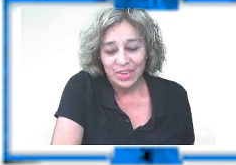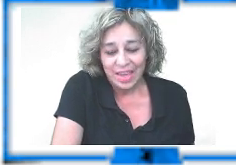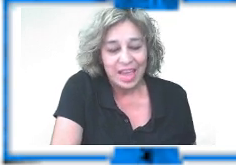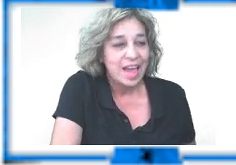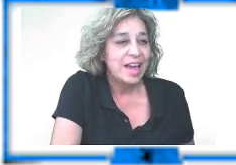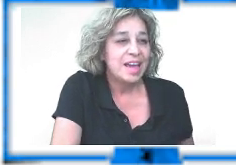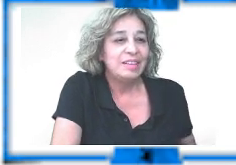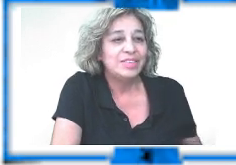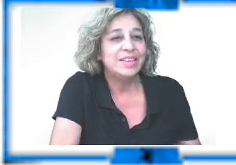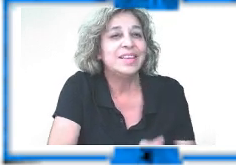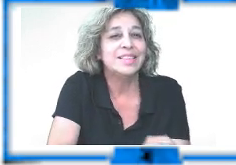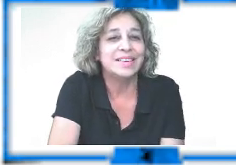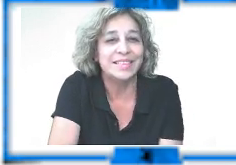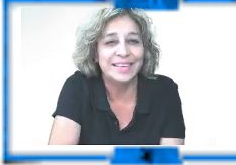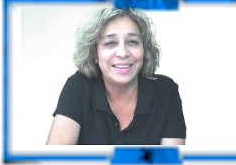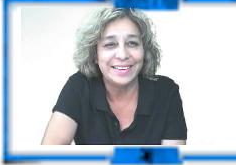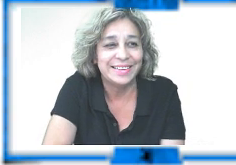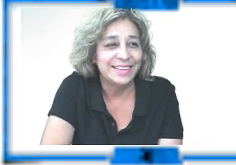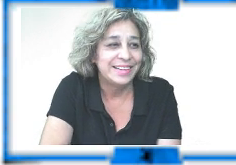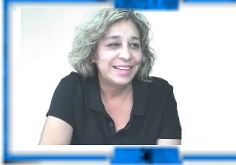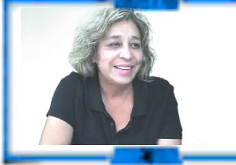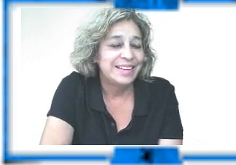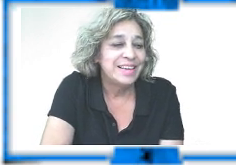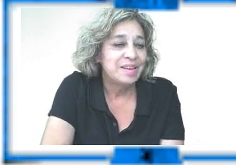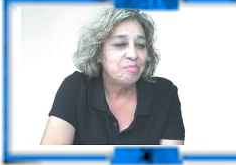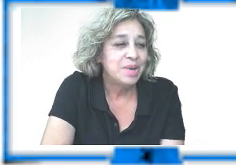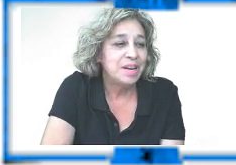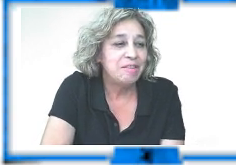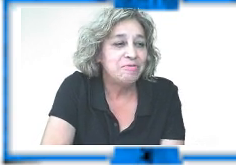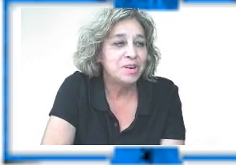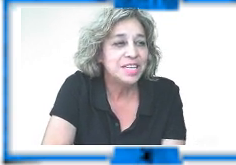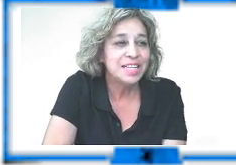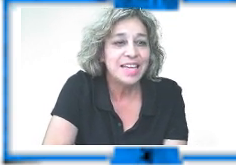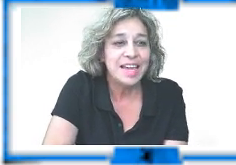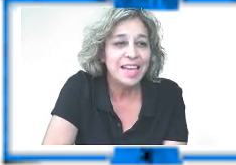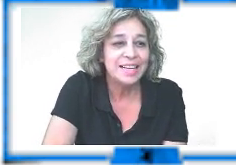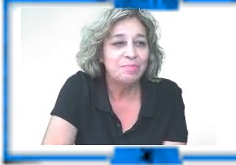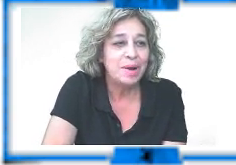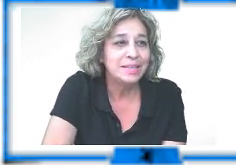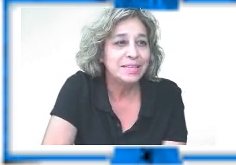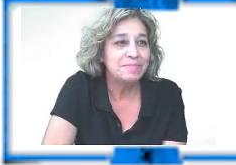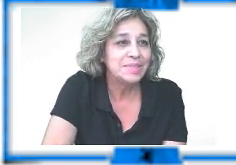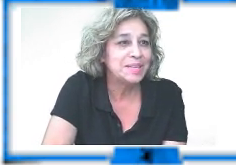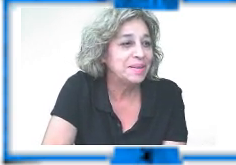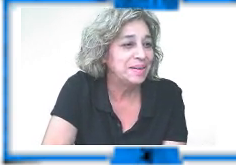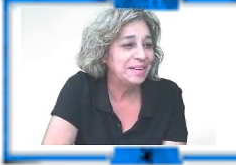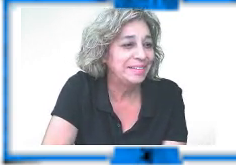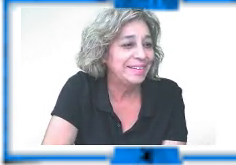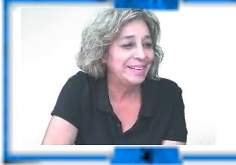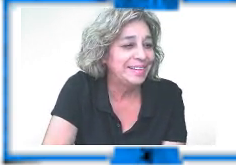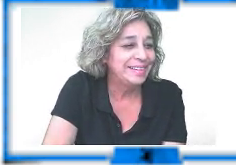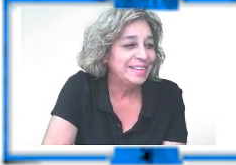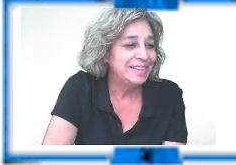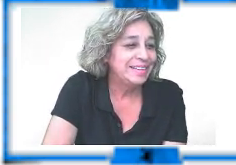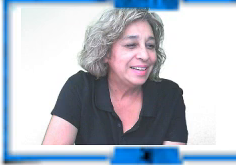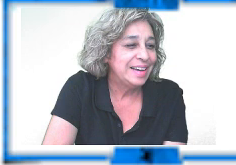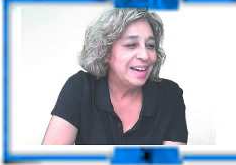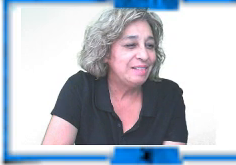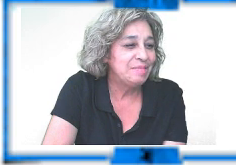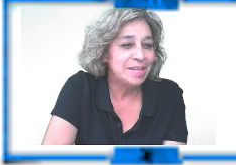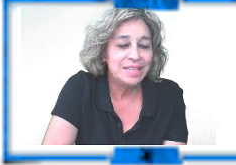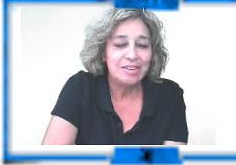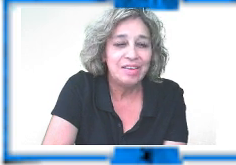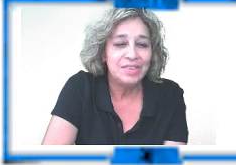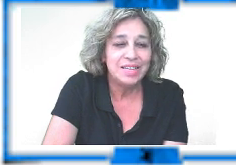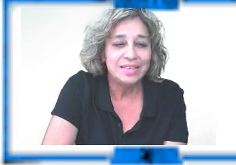Oh my goodness. Okay, I have to end this. But unfortunately, I can't pause him, so